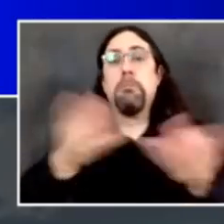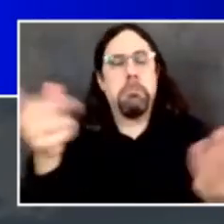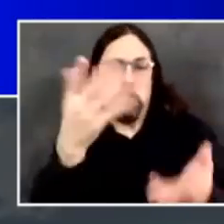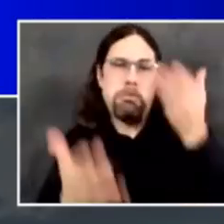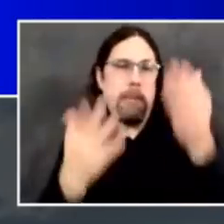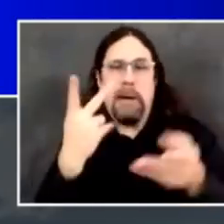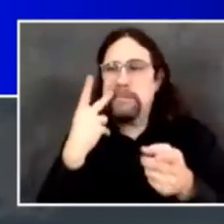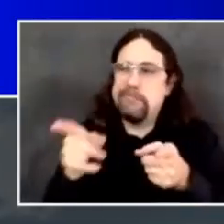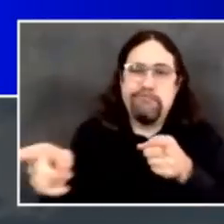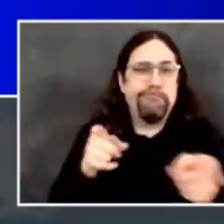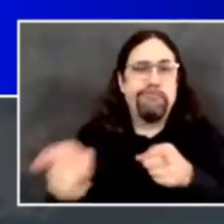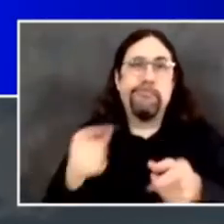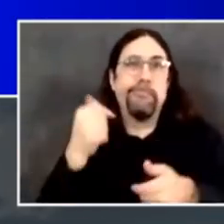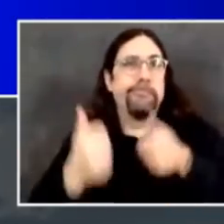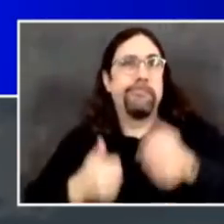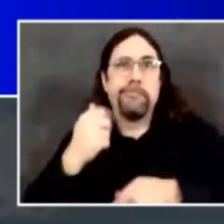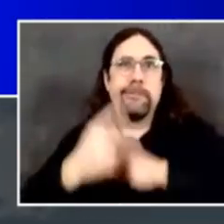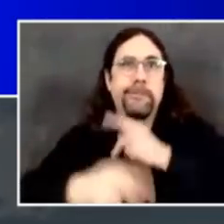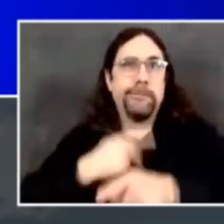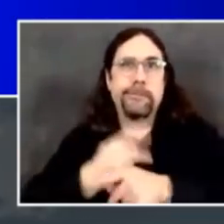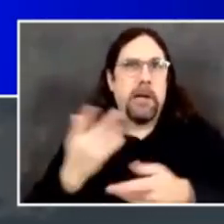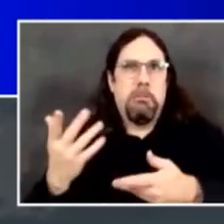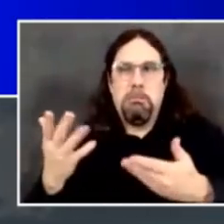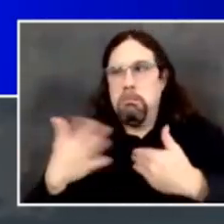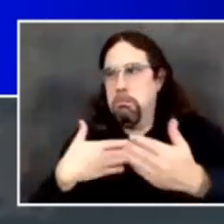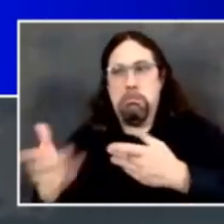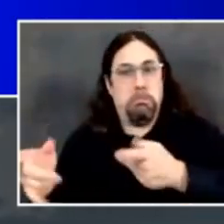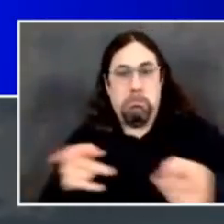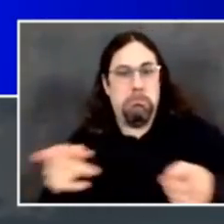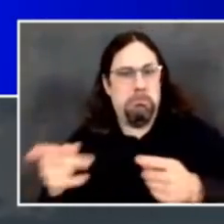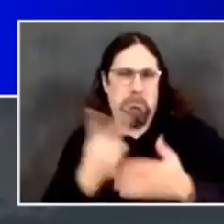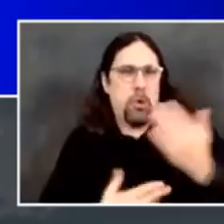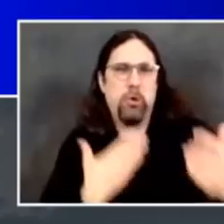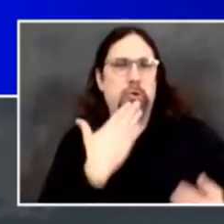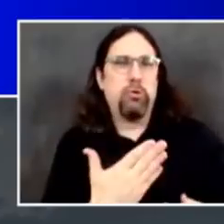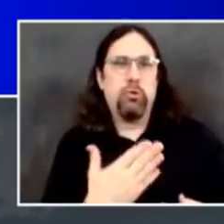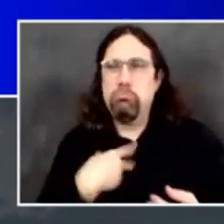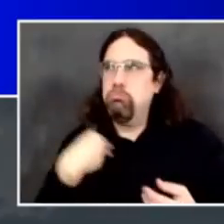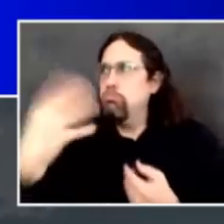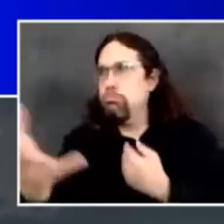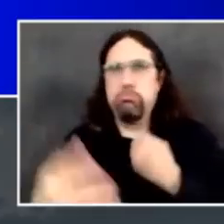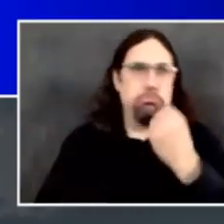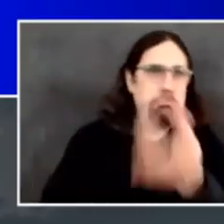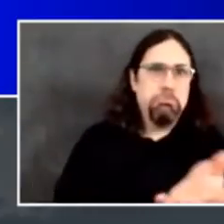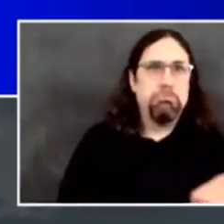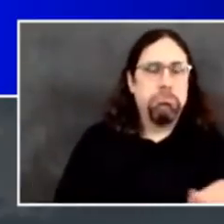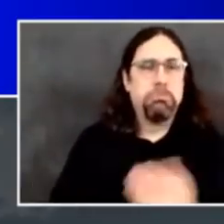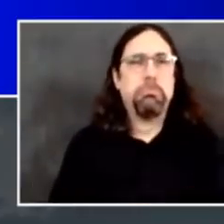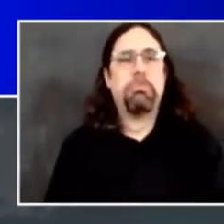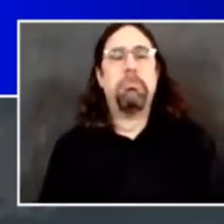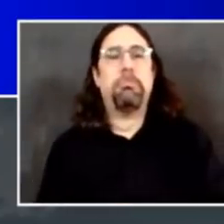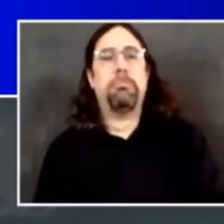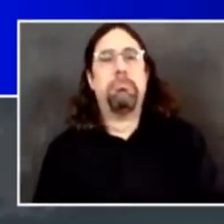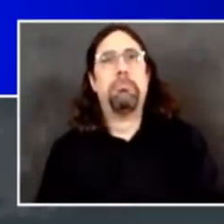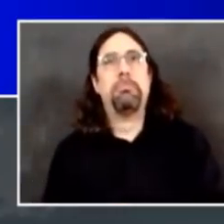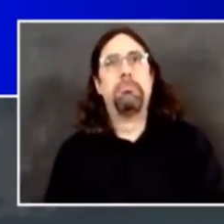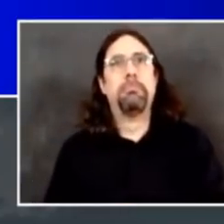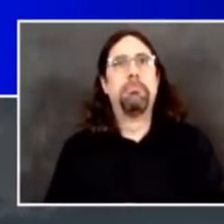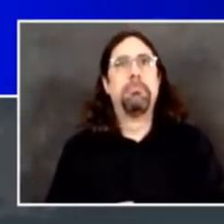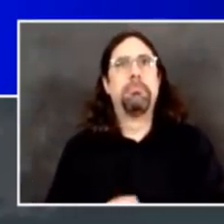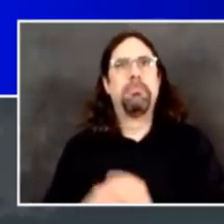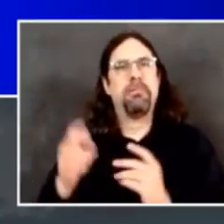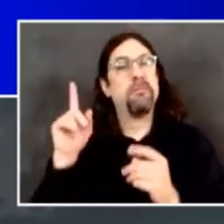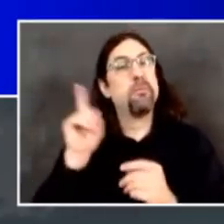point. In addition, at public housing developments, at the grab-and-go food sites being run out of